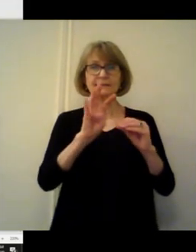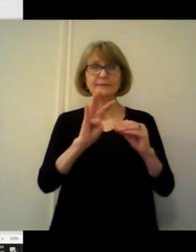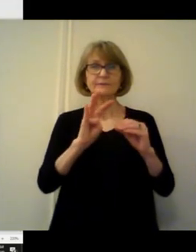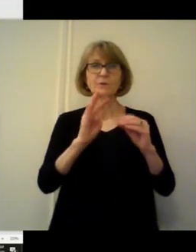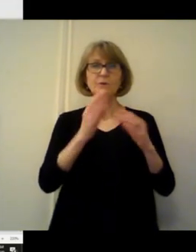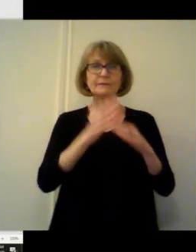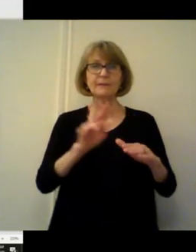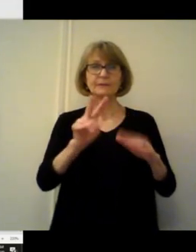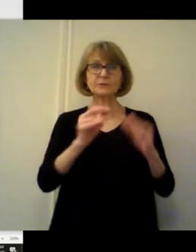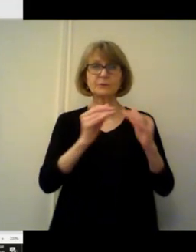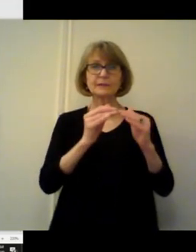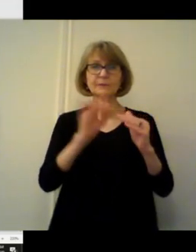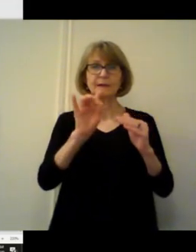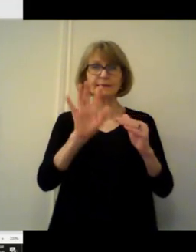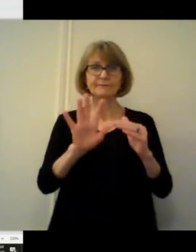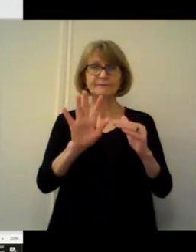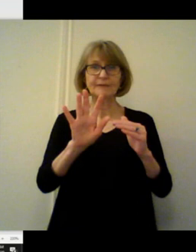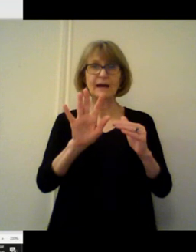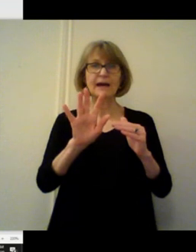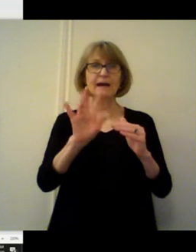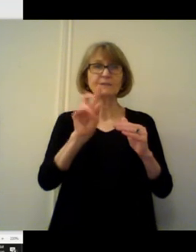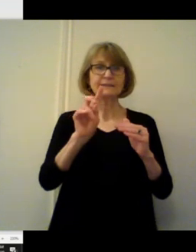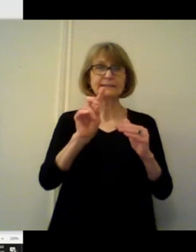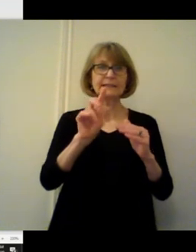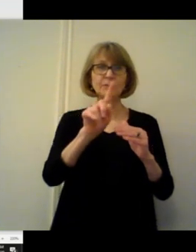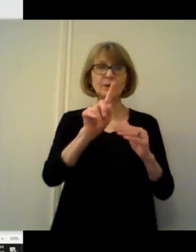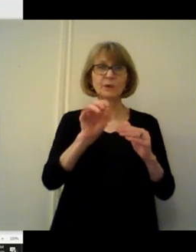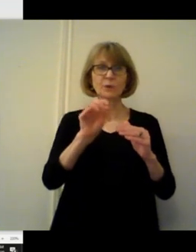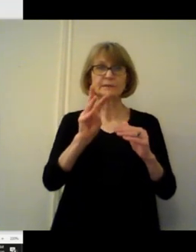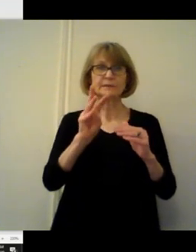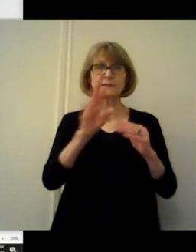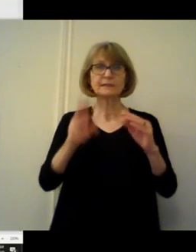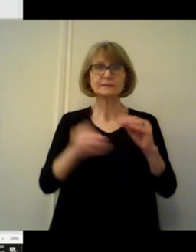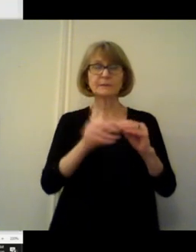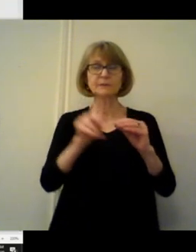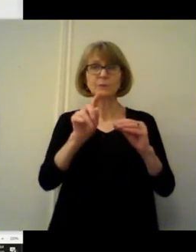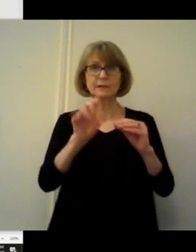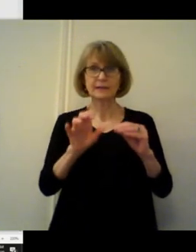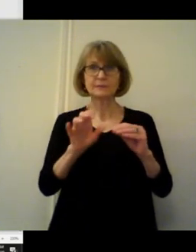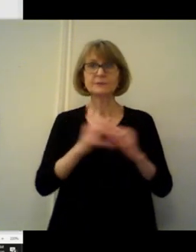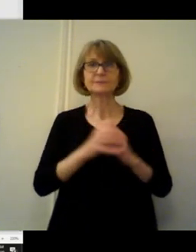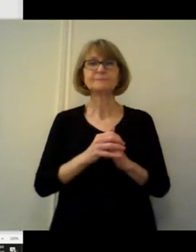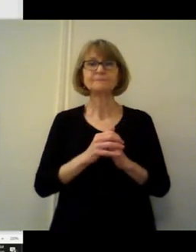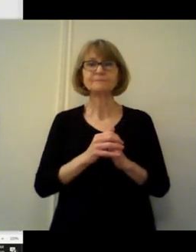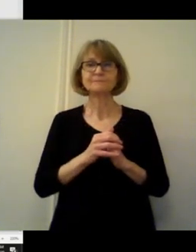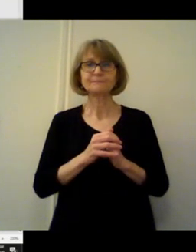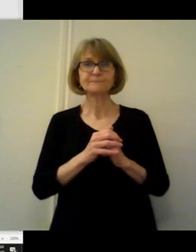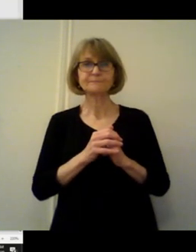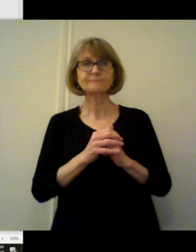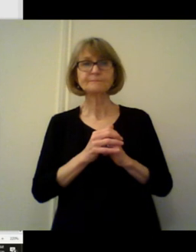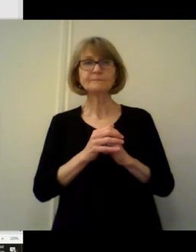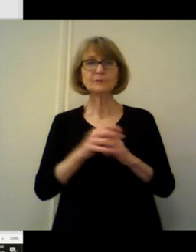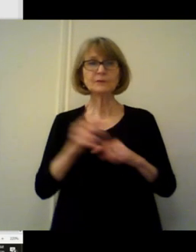106 plus 100, which is 206. 206 divided by 2 is 103. All right, so see if you can rewind the video if